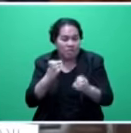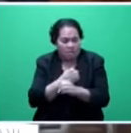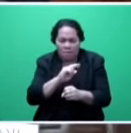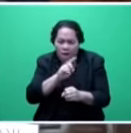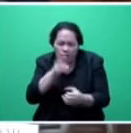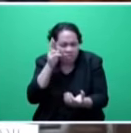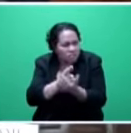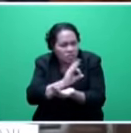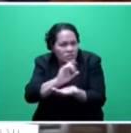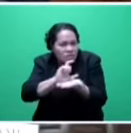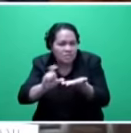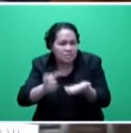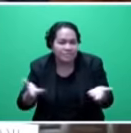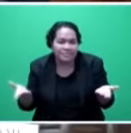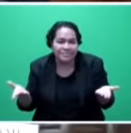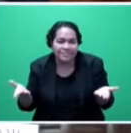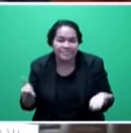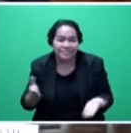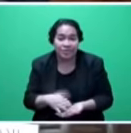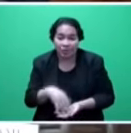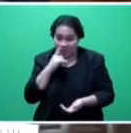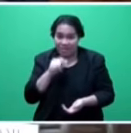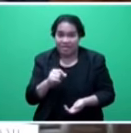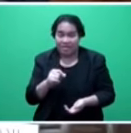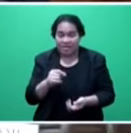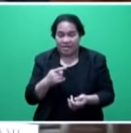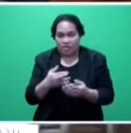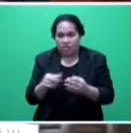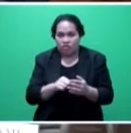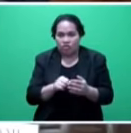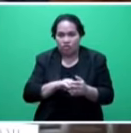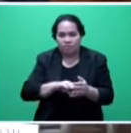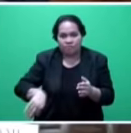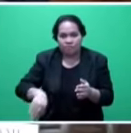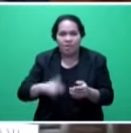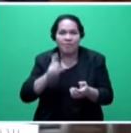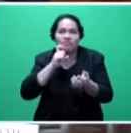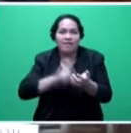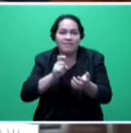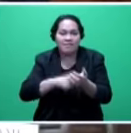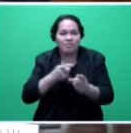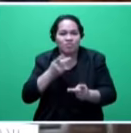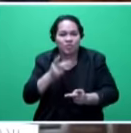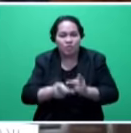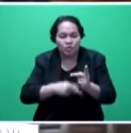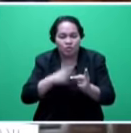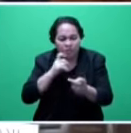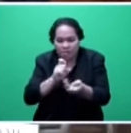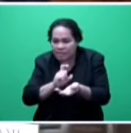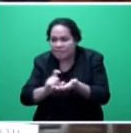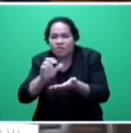clear. We can easily do this by removing costly bureaucratic processes in clearing